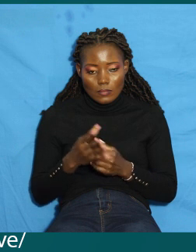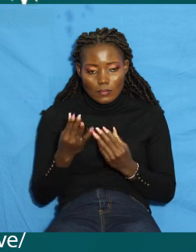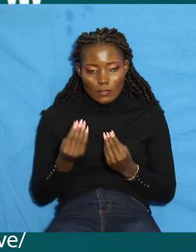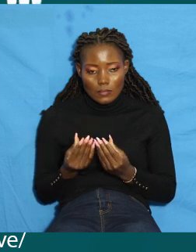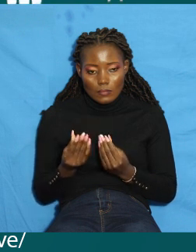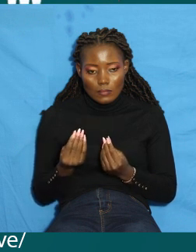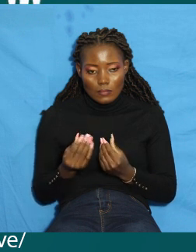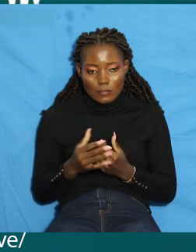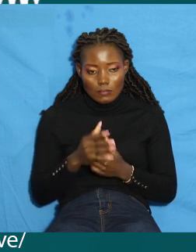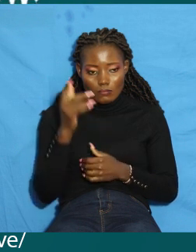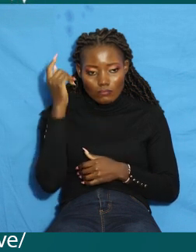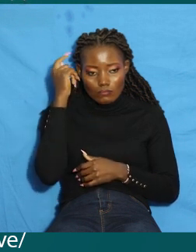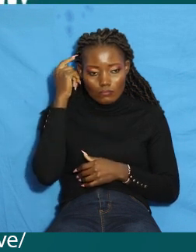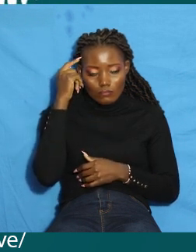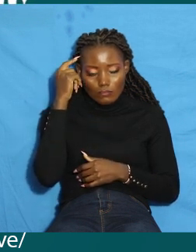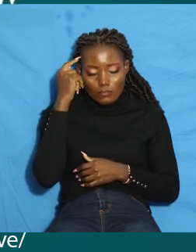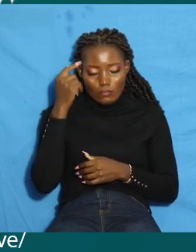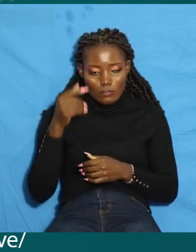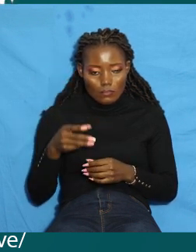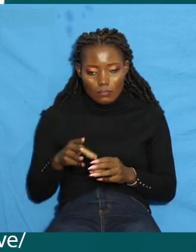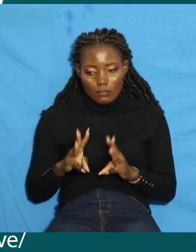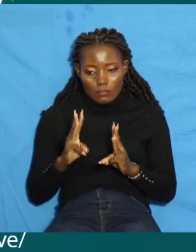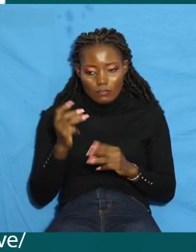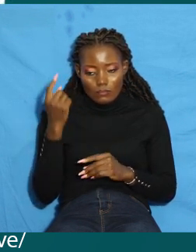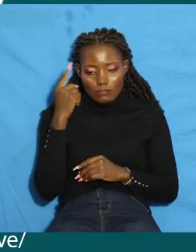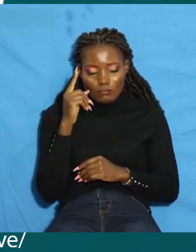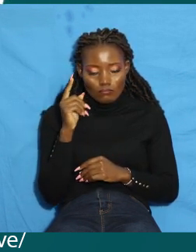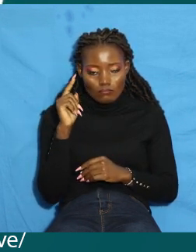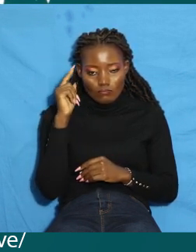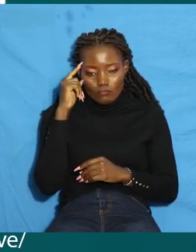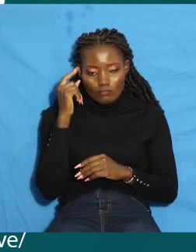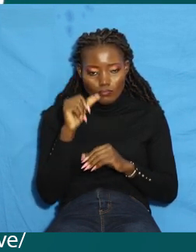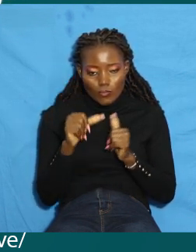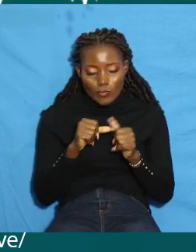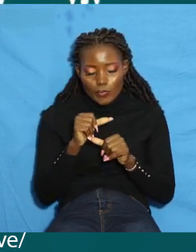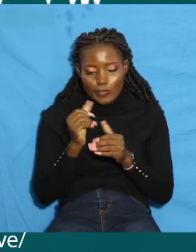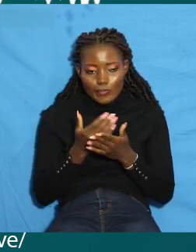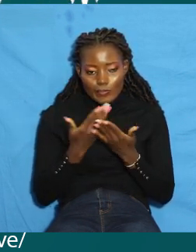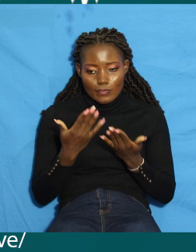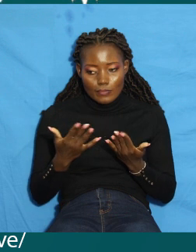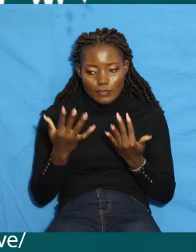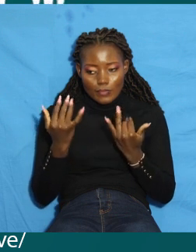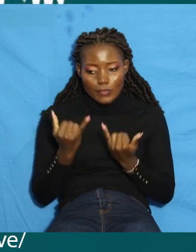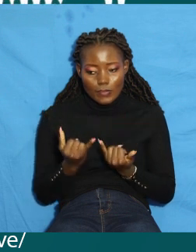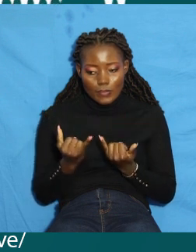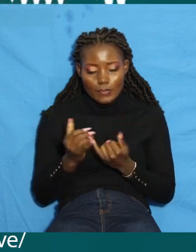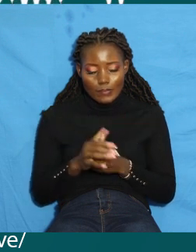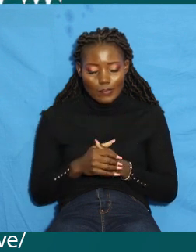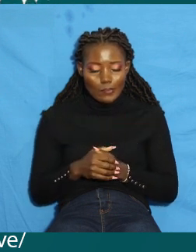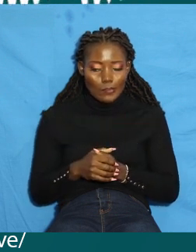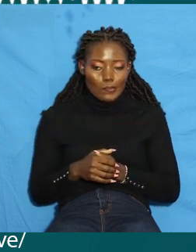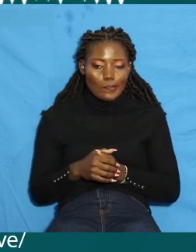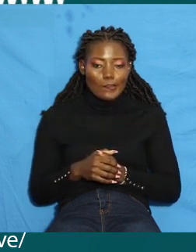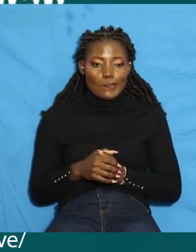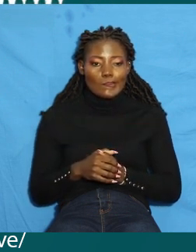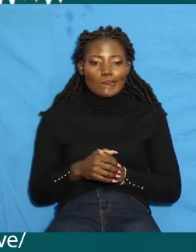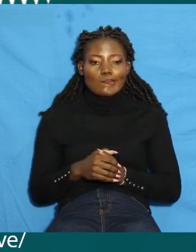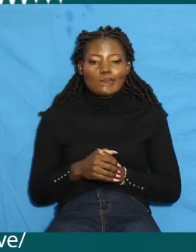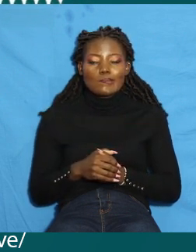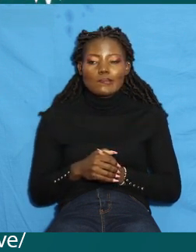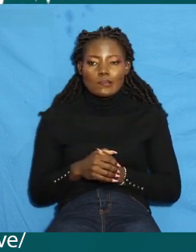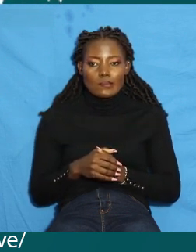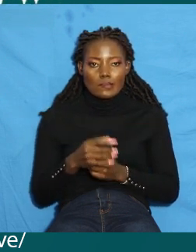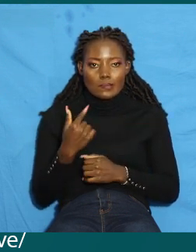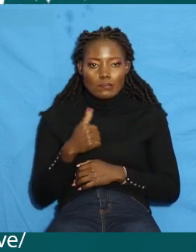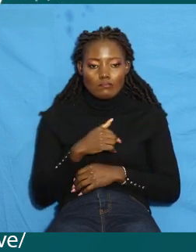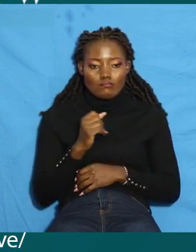Simply, our mindset is a settled way of thinking about something. So we direly need